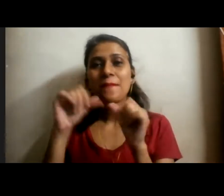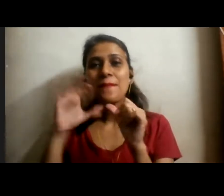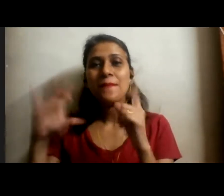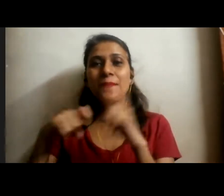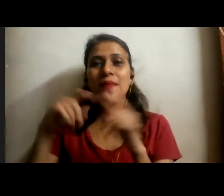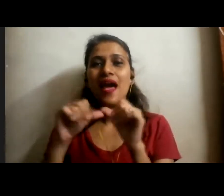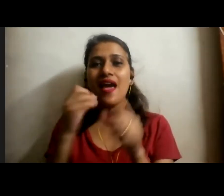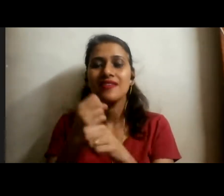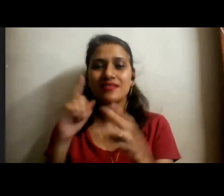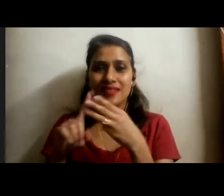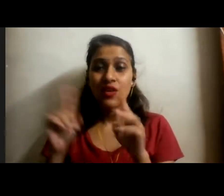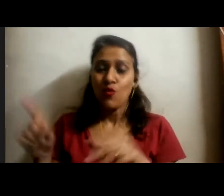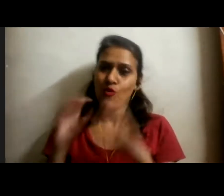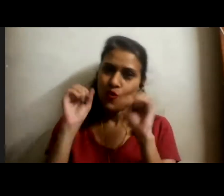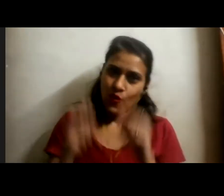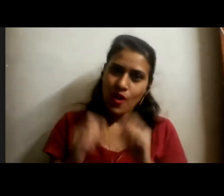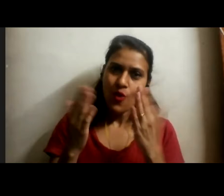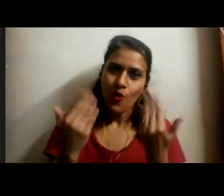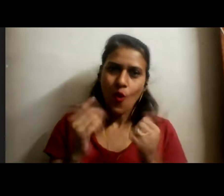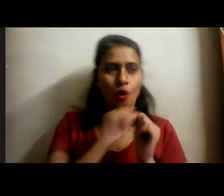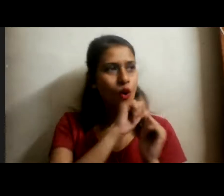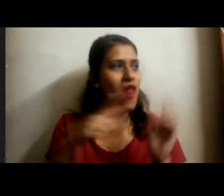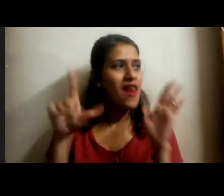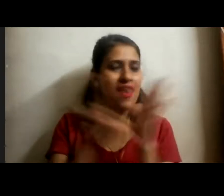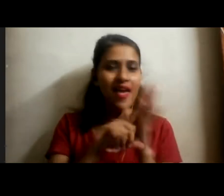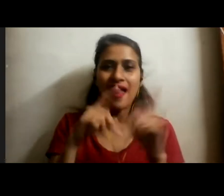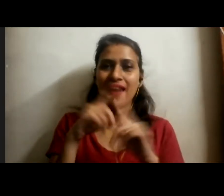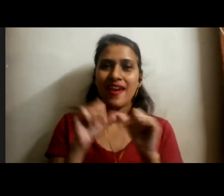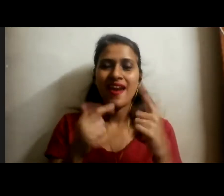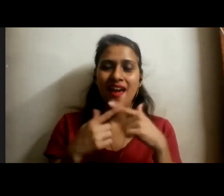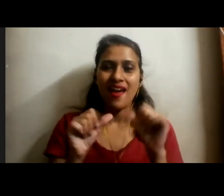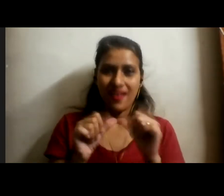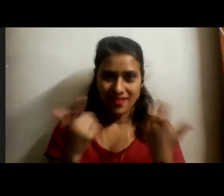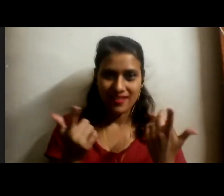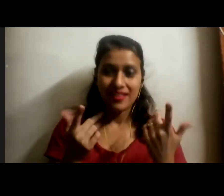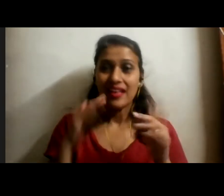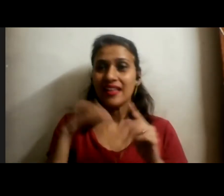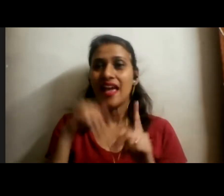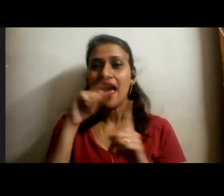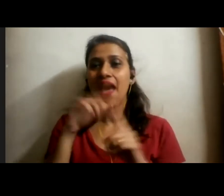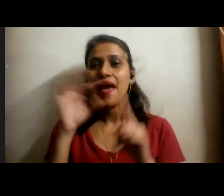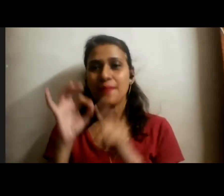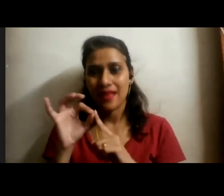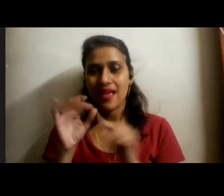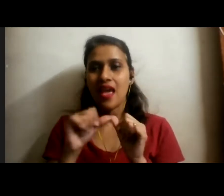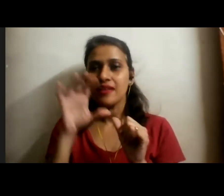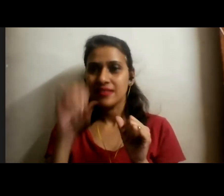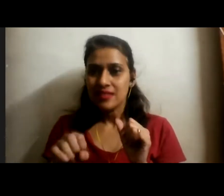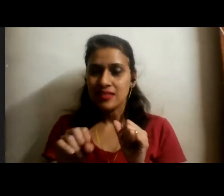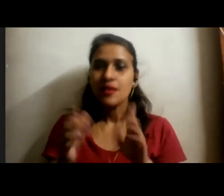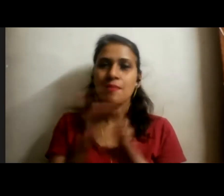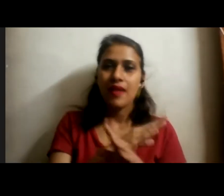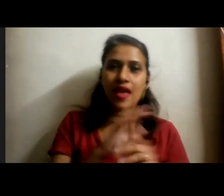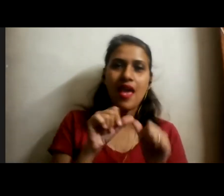and so we get all the legal databases freely under that. We have IP access, so we get free access